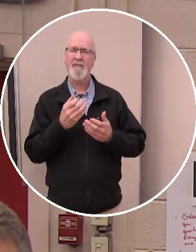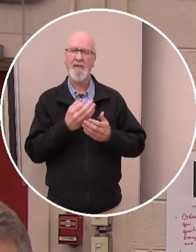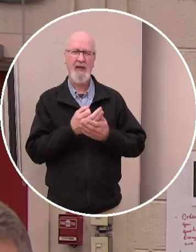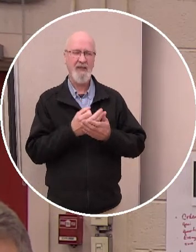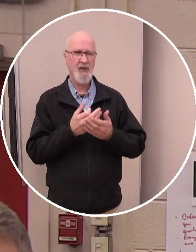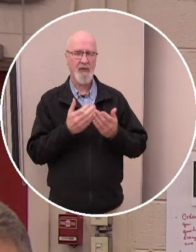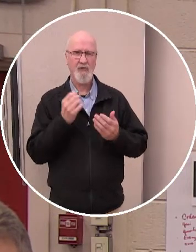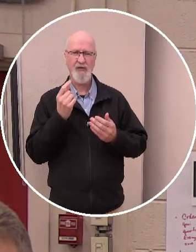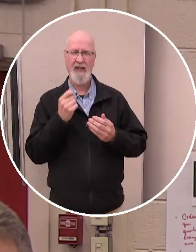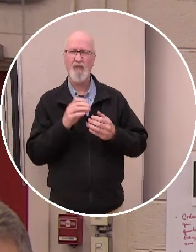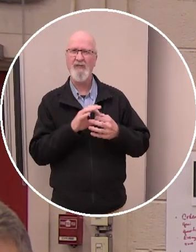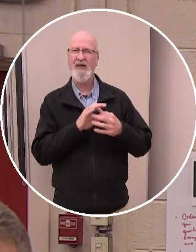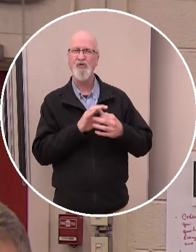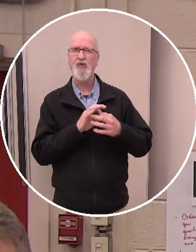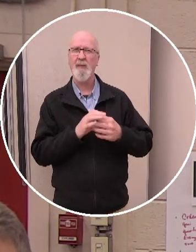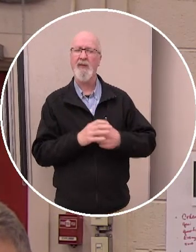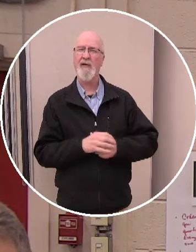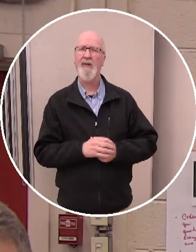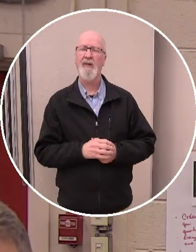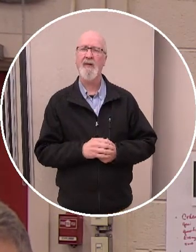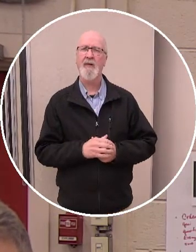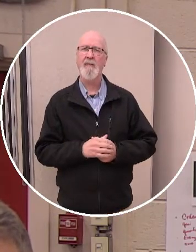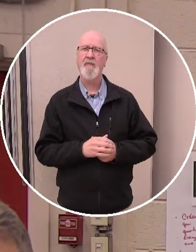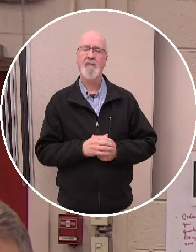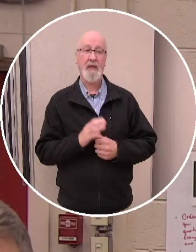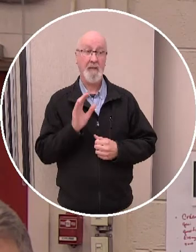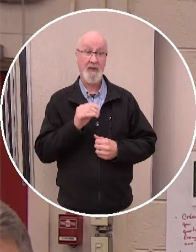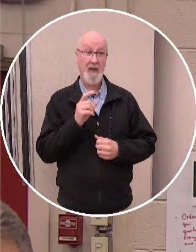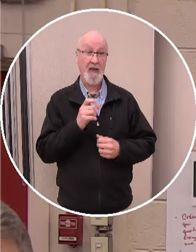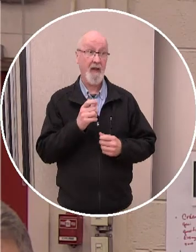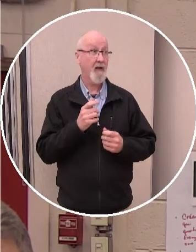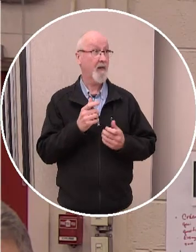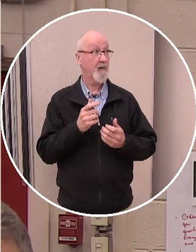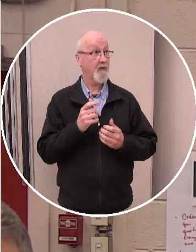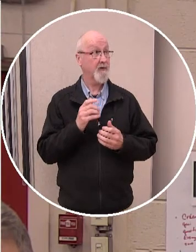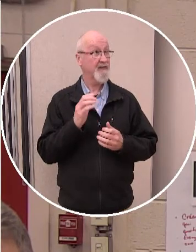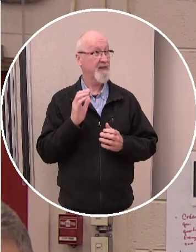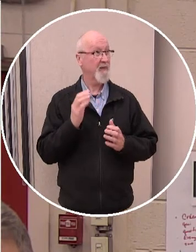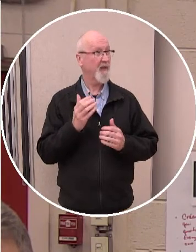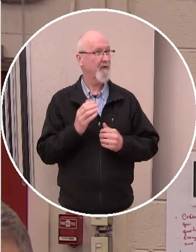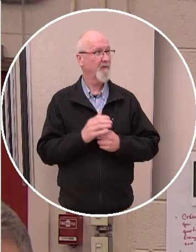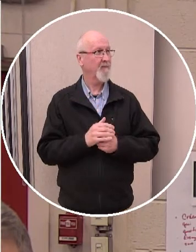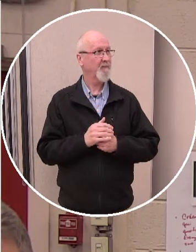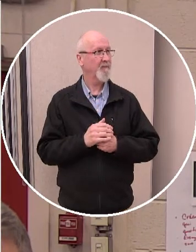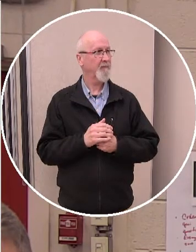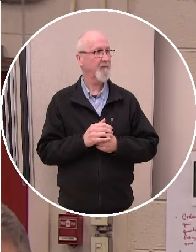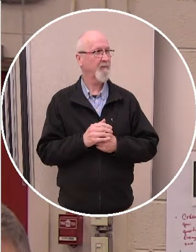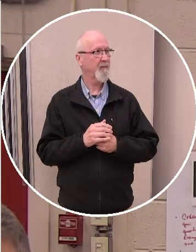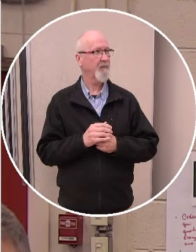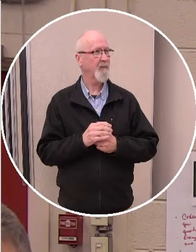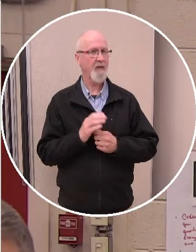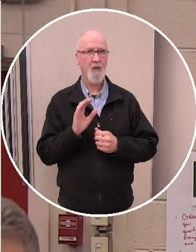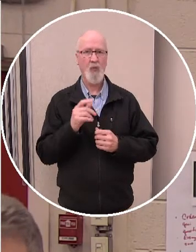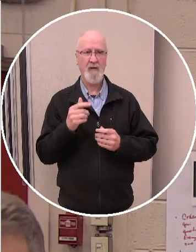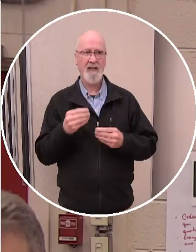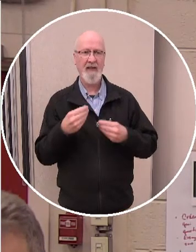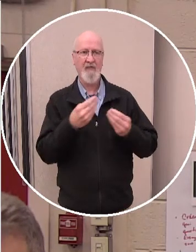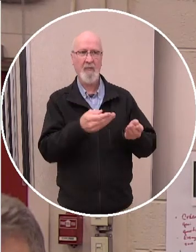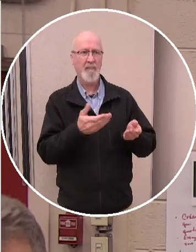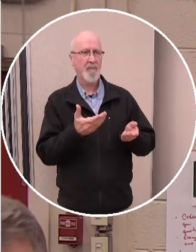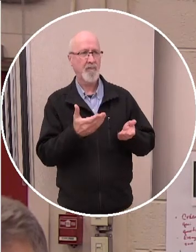like, and especially with the amendment that's going to come to the motion, it seems like we've kind of issued an ultimatum and there's 90